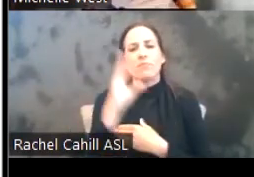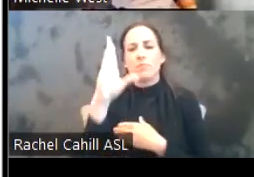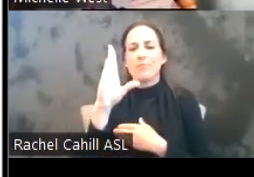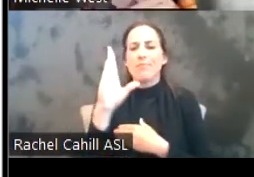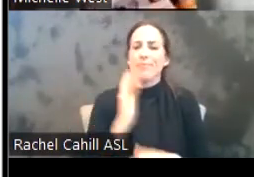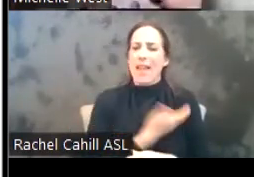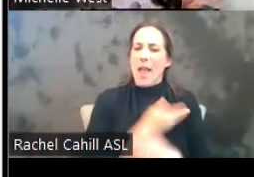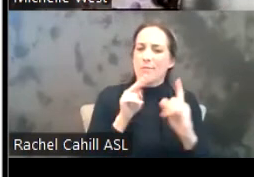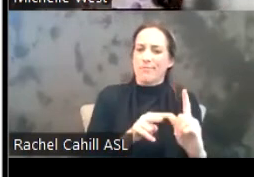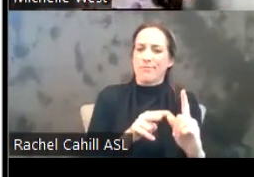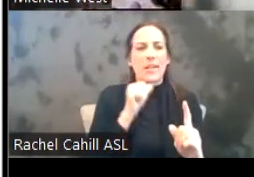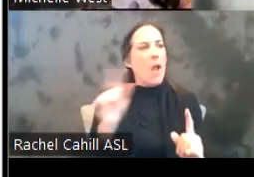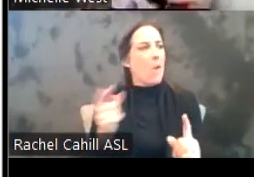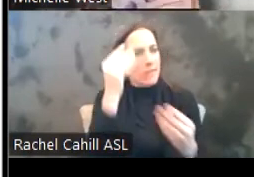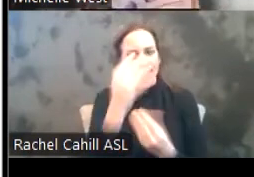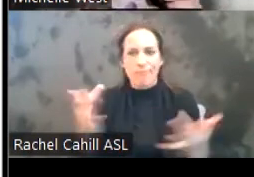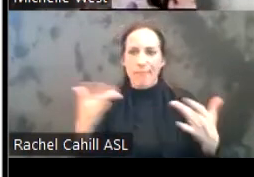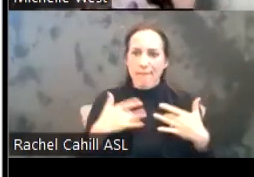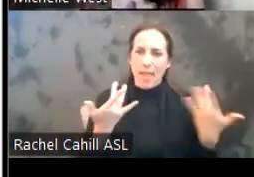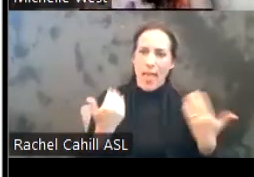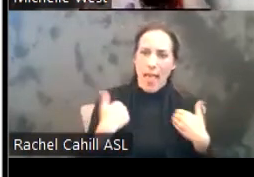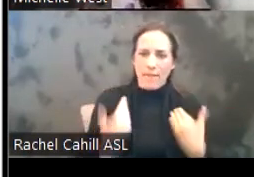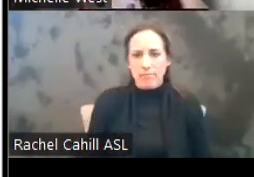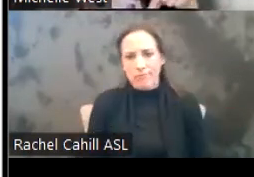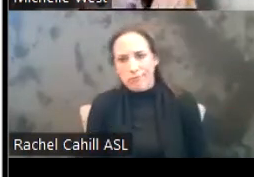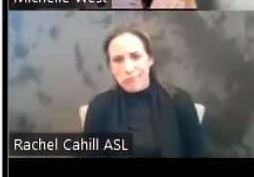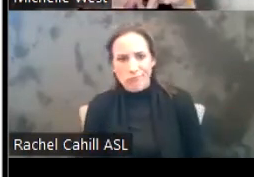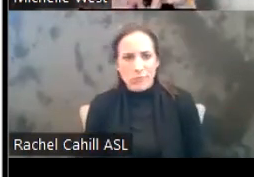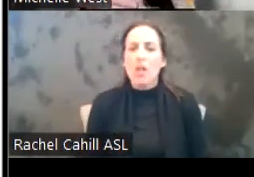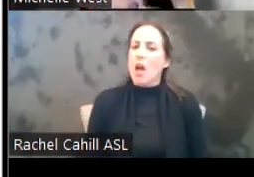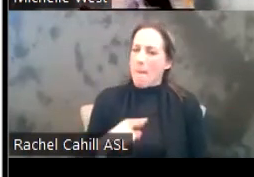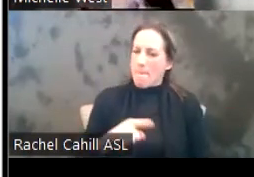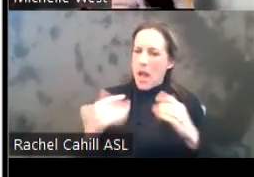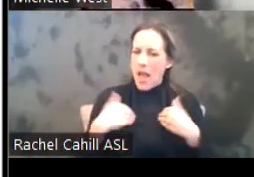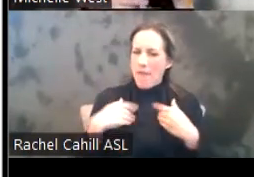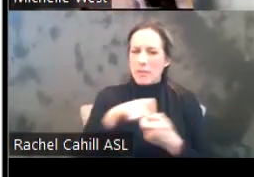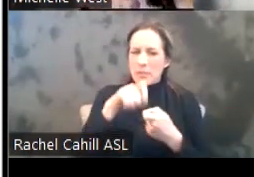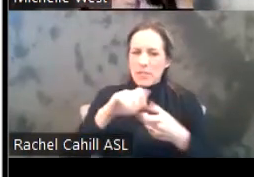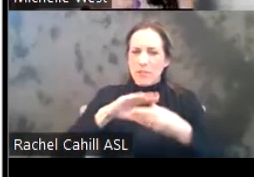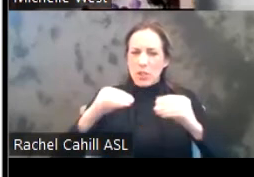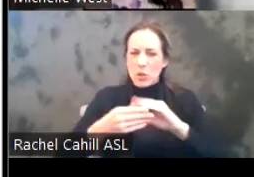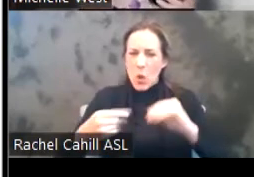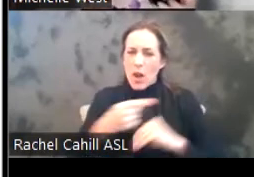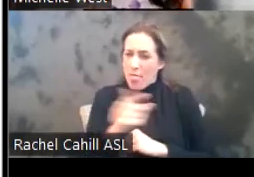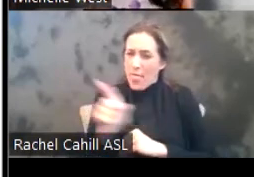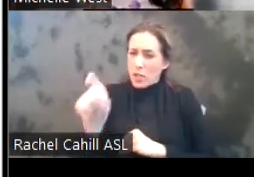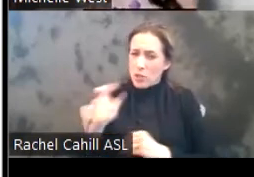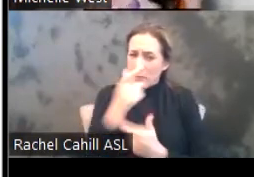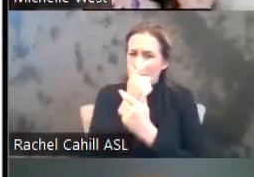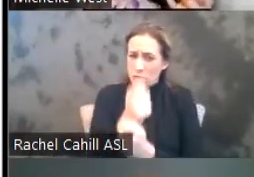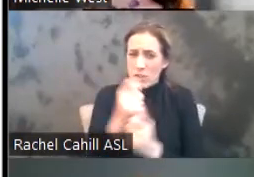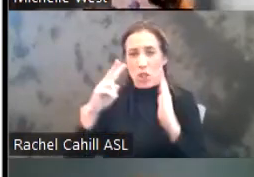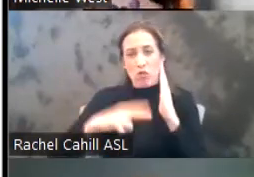It's not just we're having an event. There's an angle to it. There's a specific story that should be of interest to their readers or